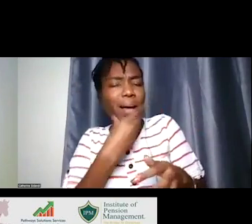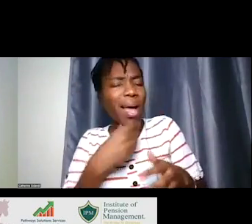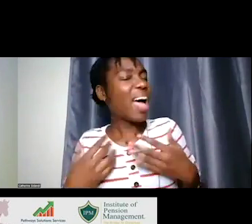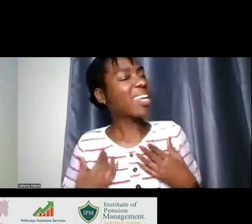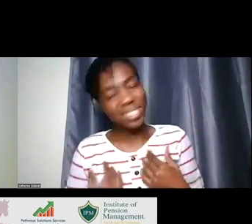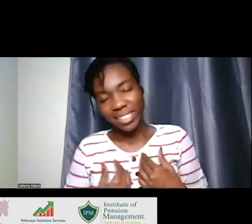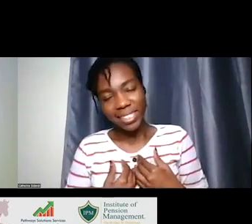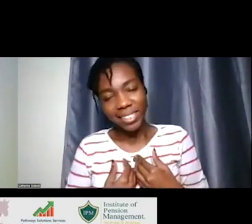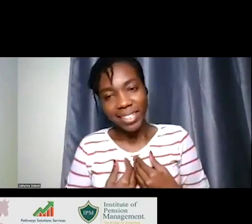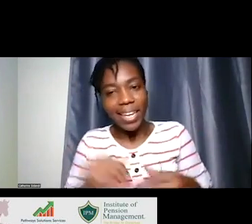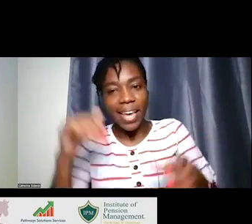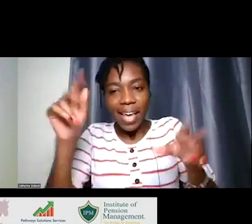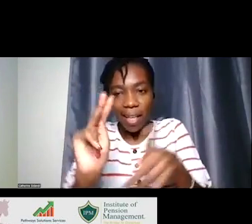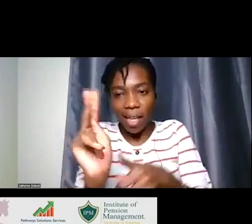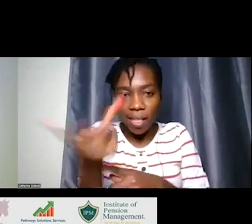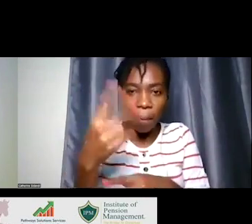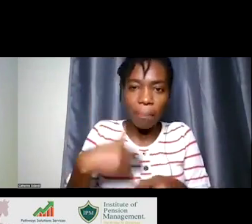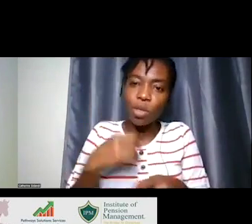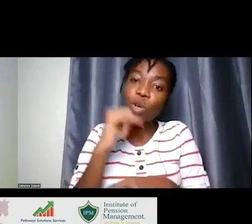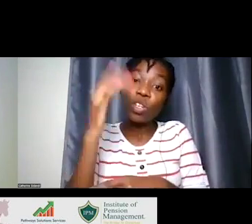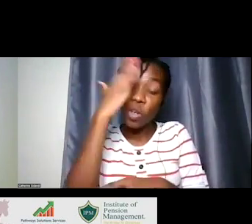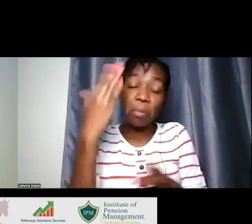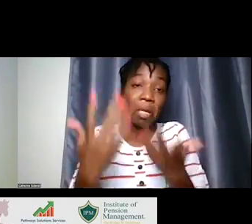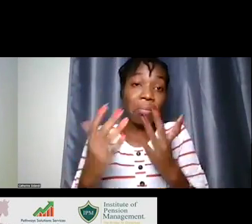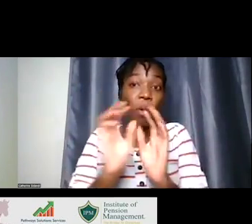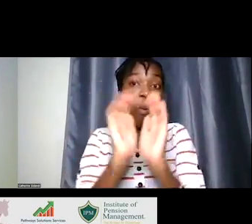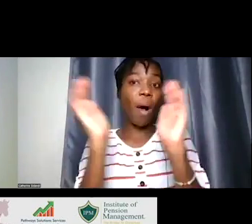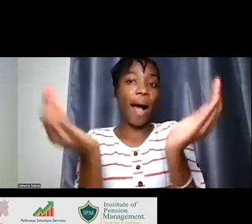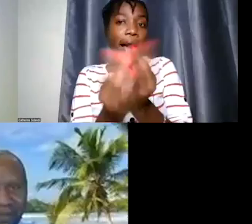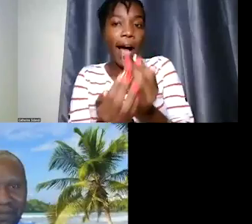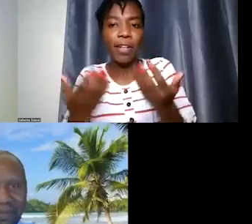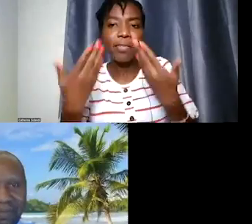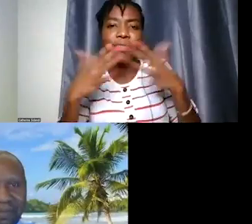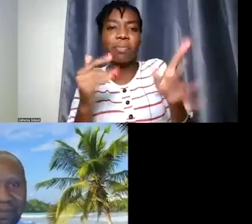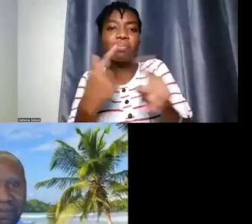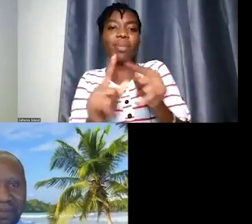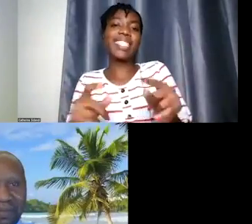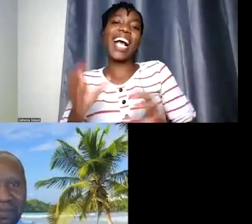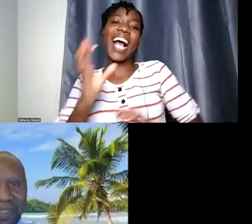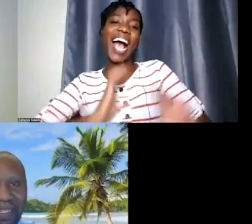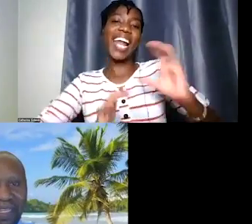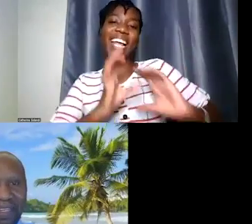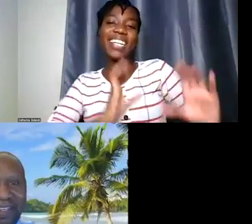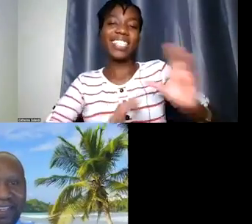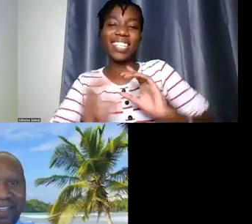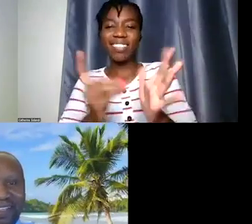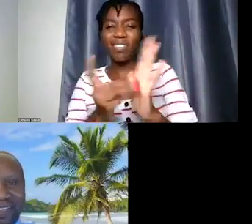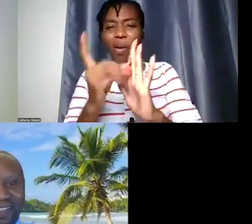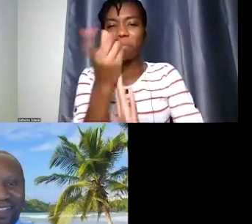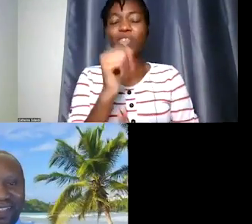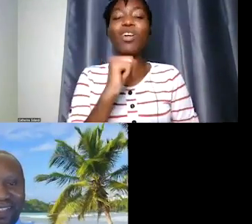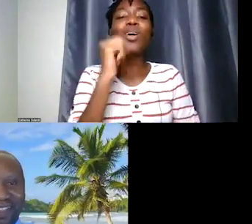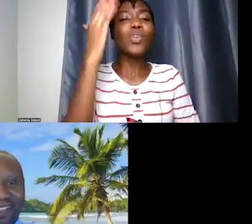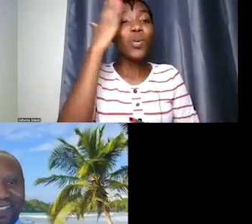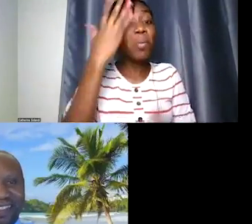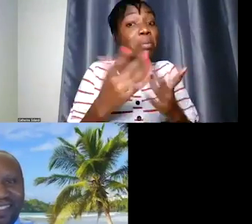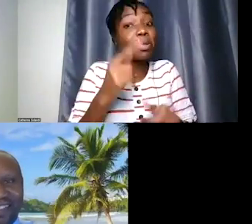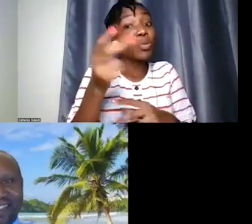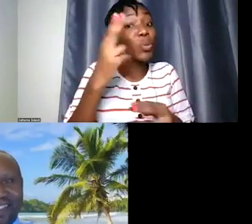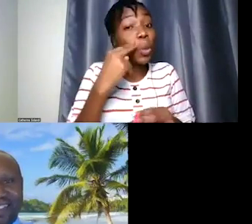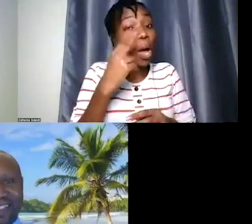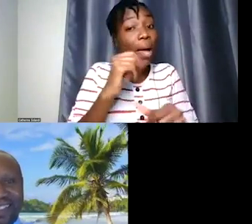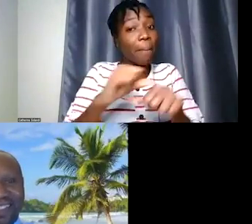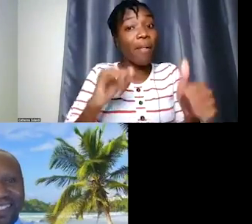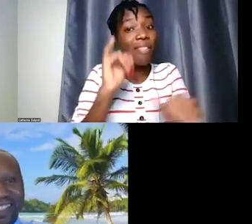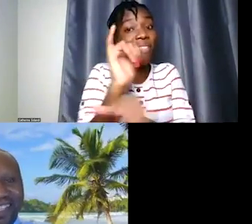Kenya, I don't know whether this is the world over, but here we call it character development. I don't know whether you joke about it or